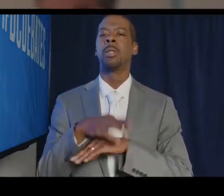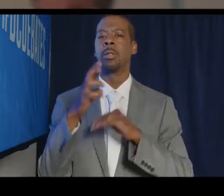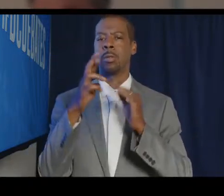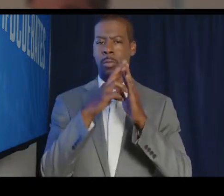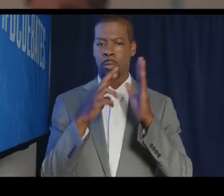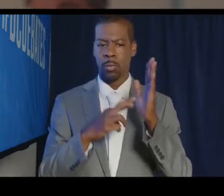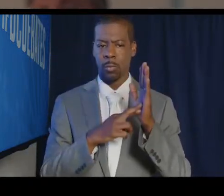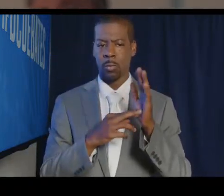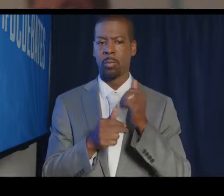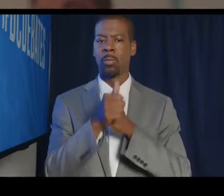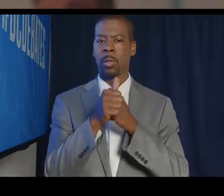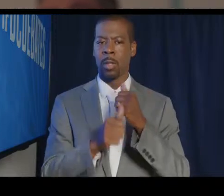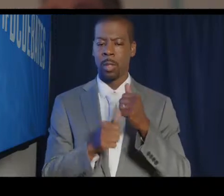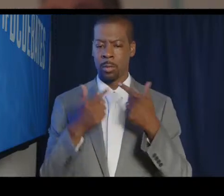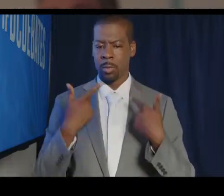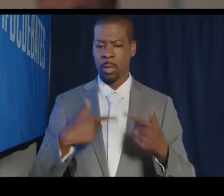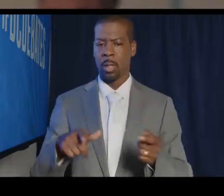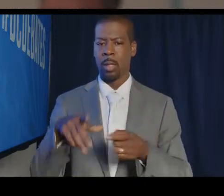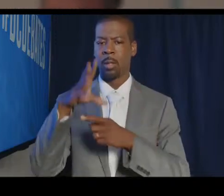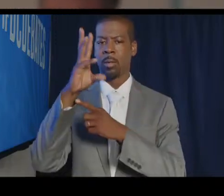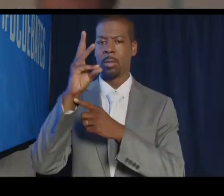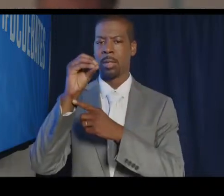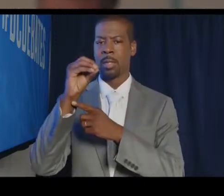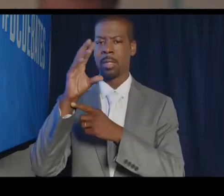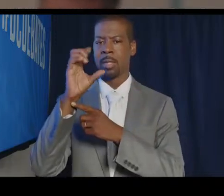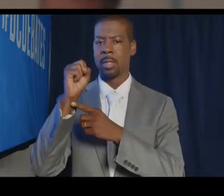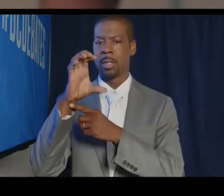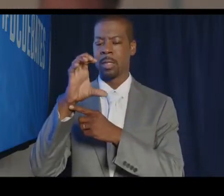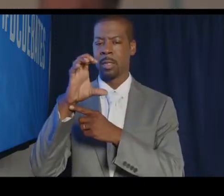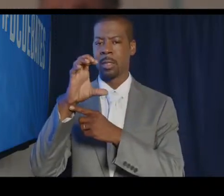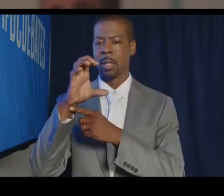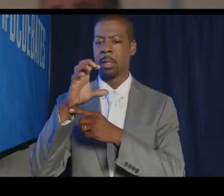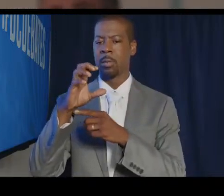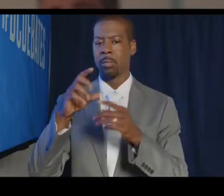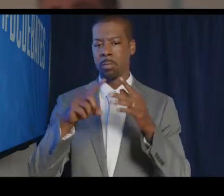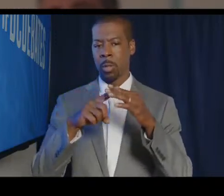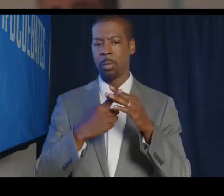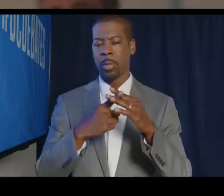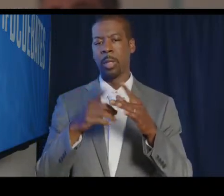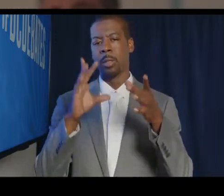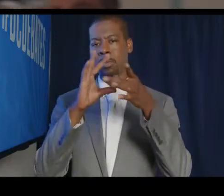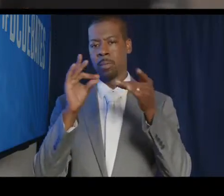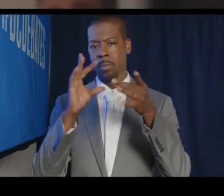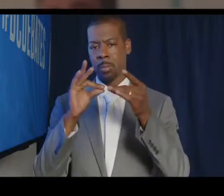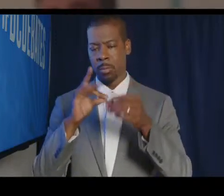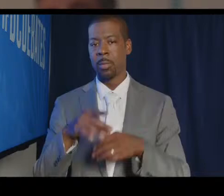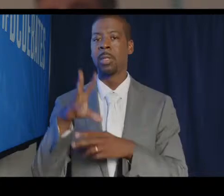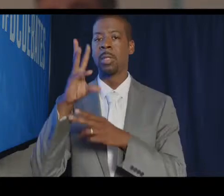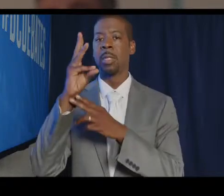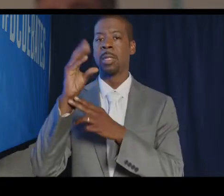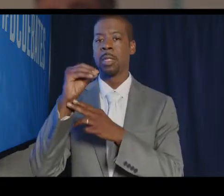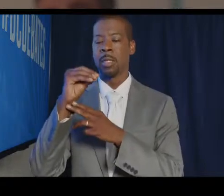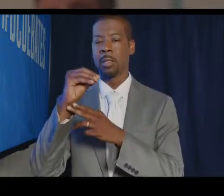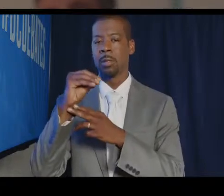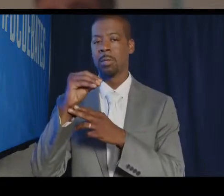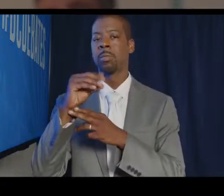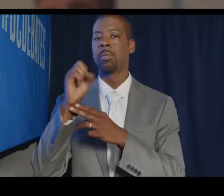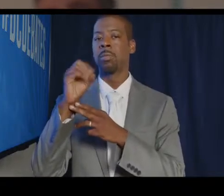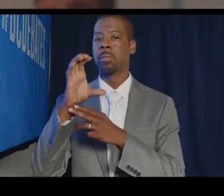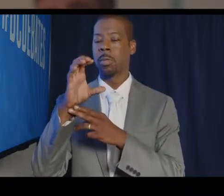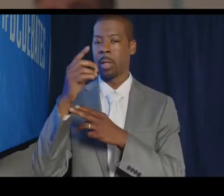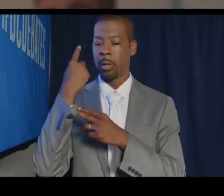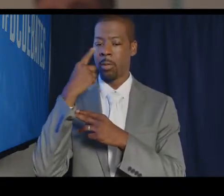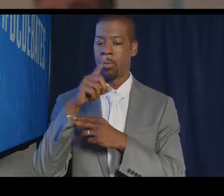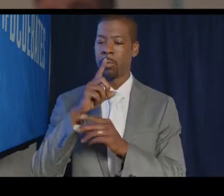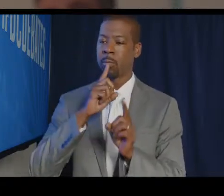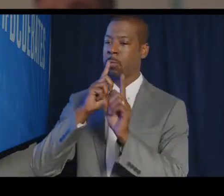will be allowed a 60-second opening statement, 60 seconds responses to direct questions, 30 seconds for a rebuttal, and you can raise your hand if you want